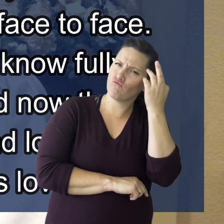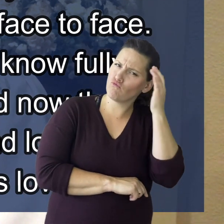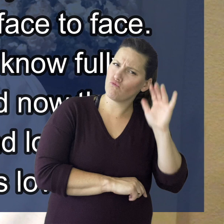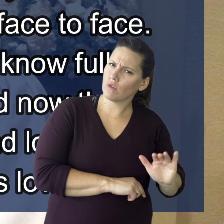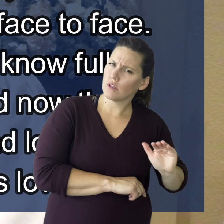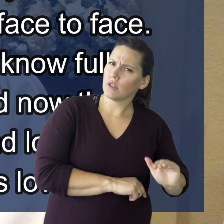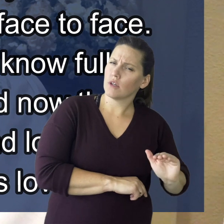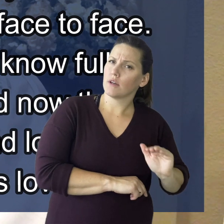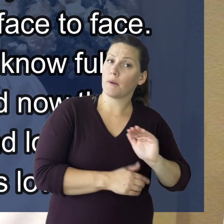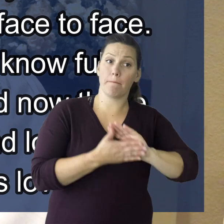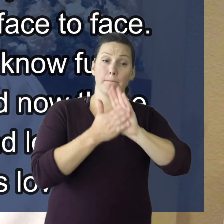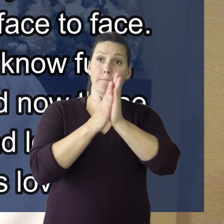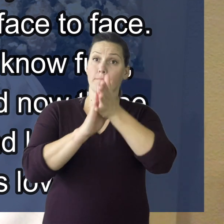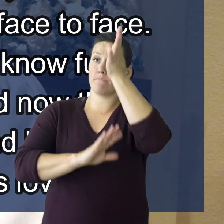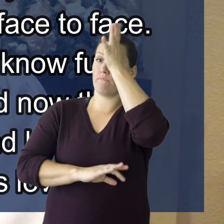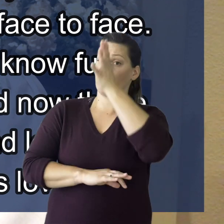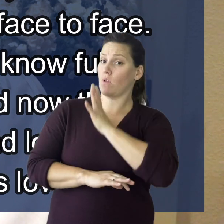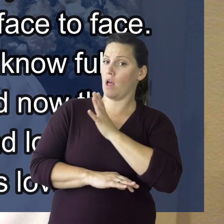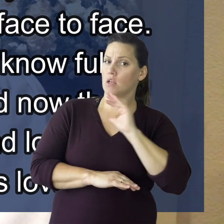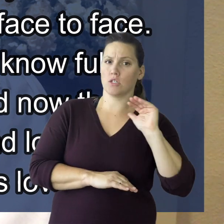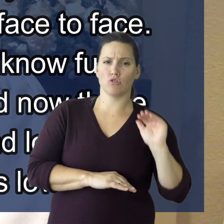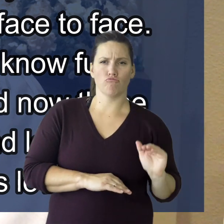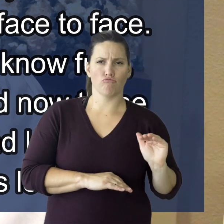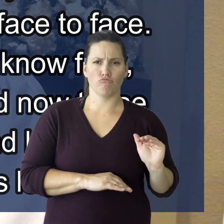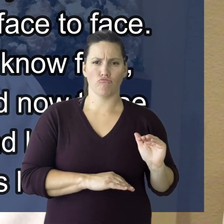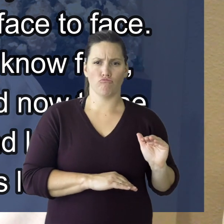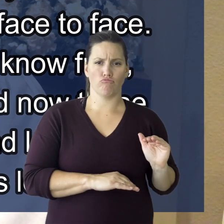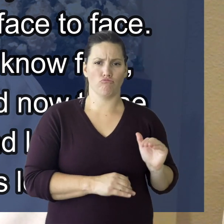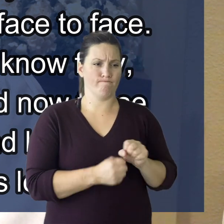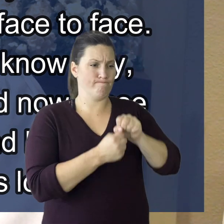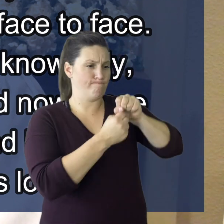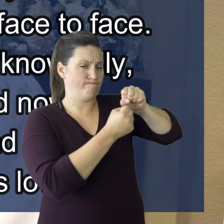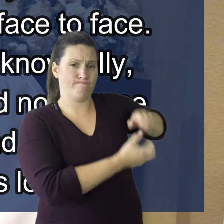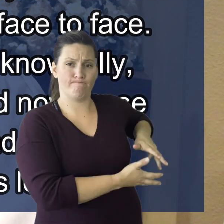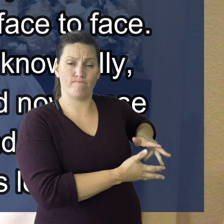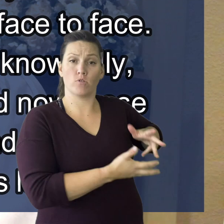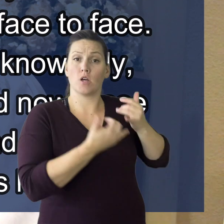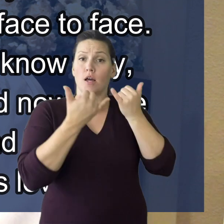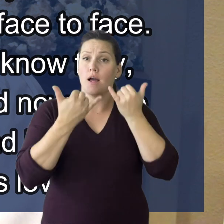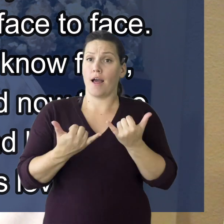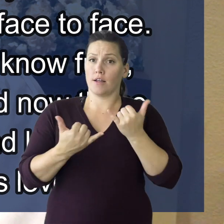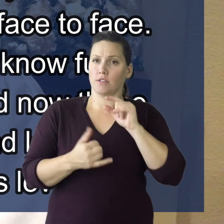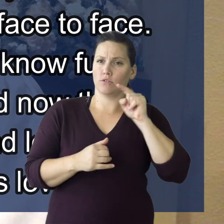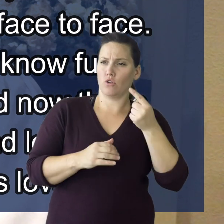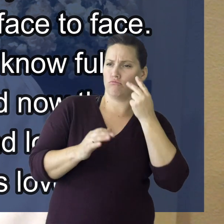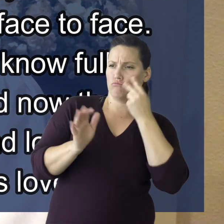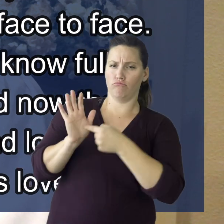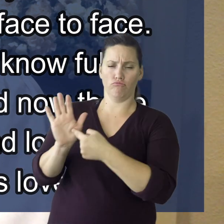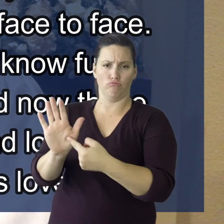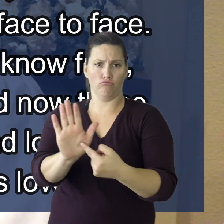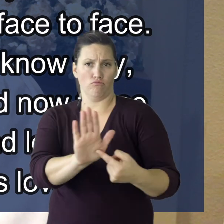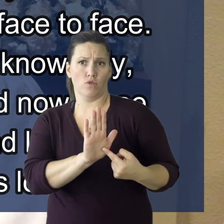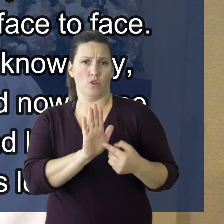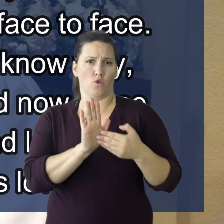child. When I became a man, I put the ways of childhood behind me. For now we see only a reflection